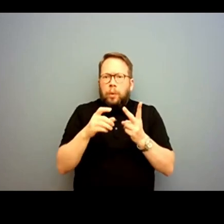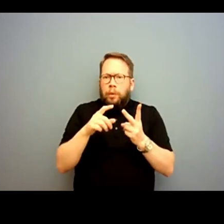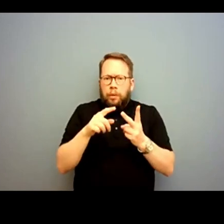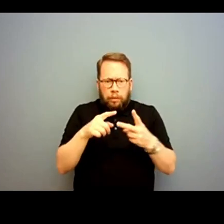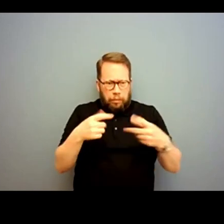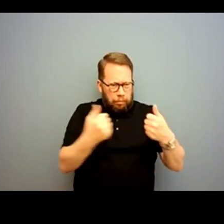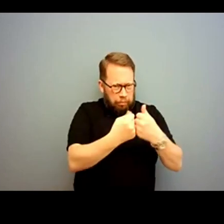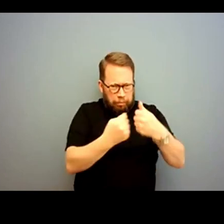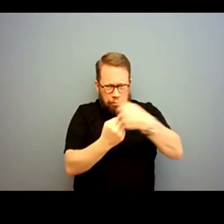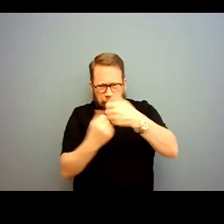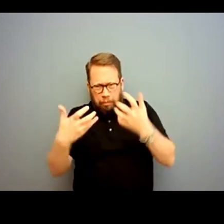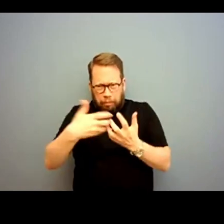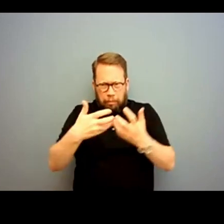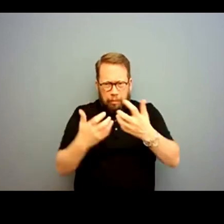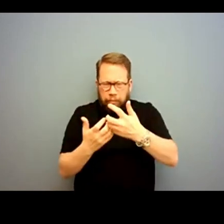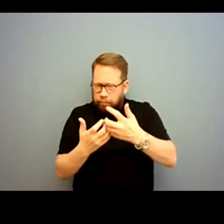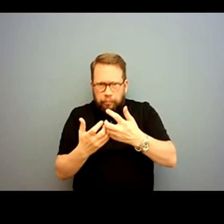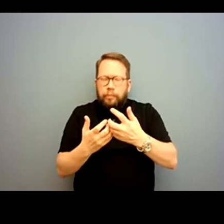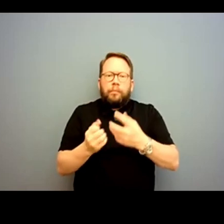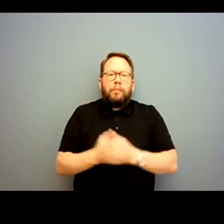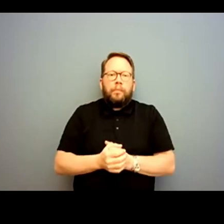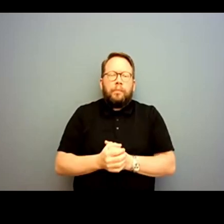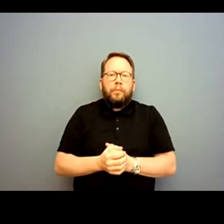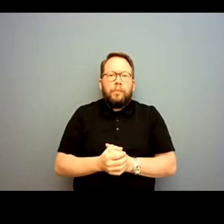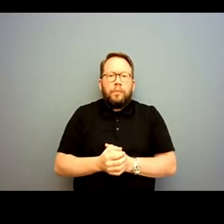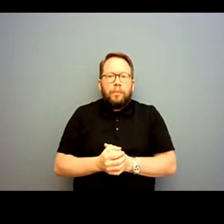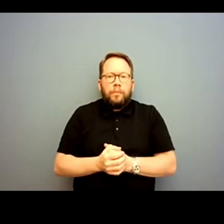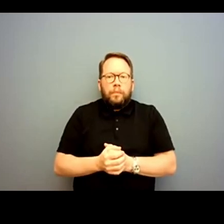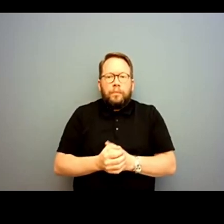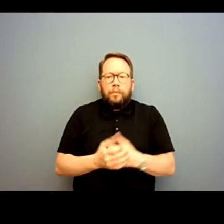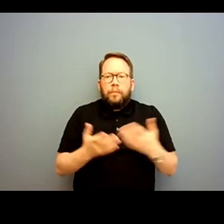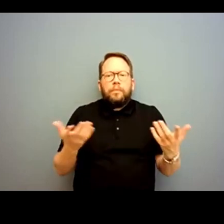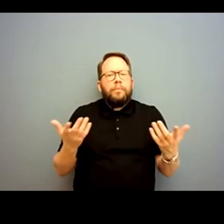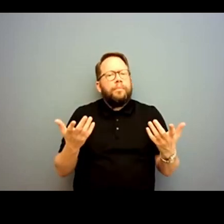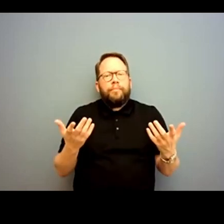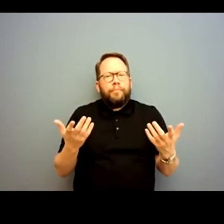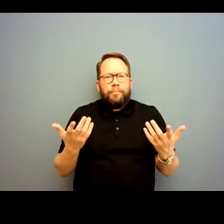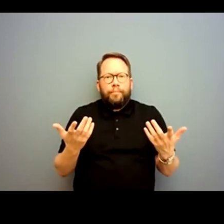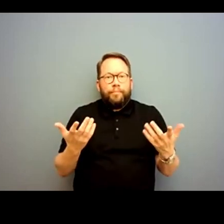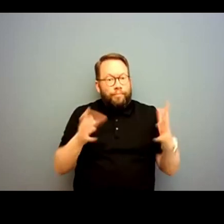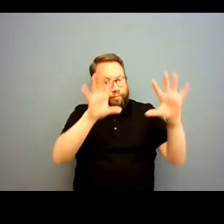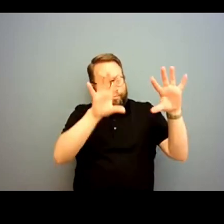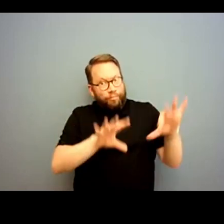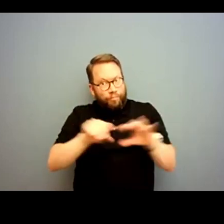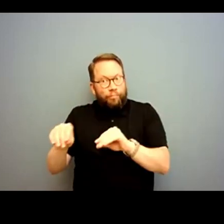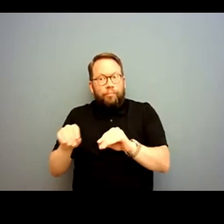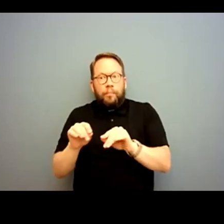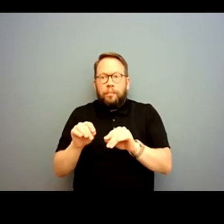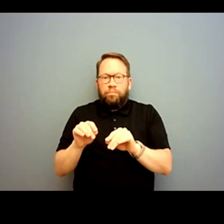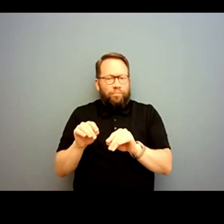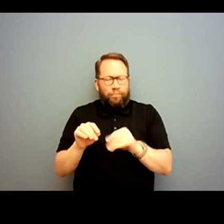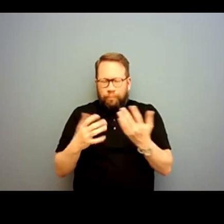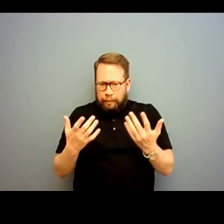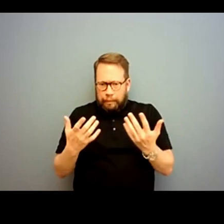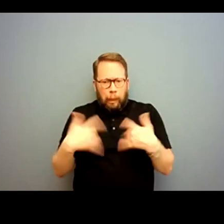just perceived as adding to the cost of states rather than actually directly addressing issues of